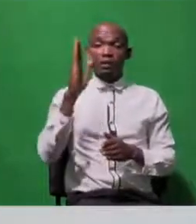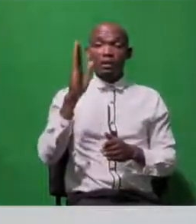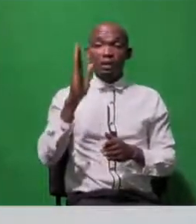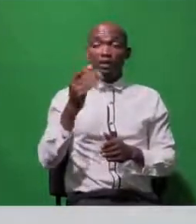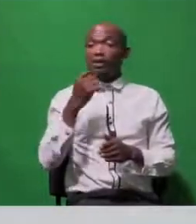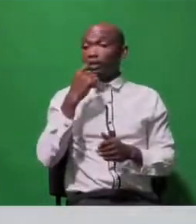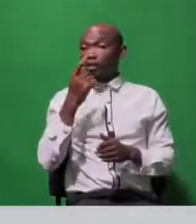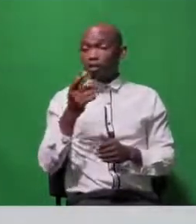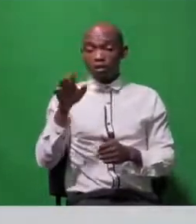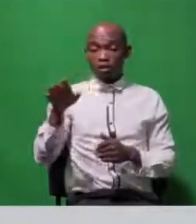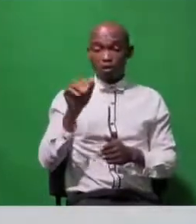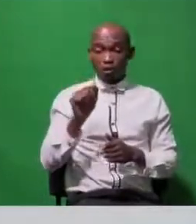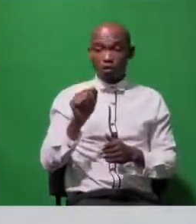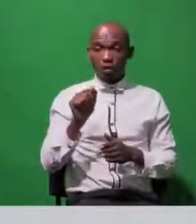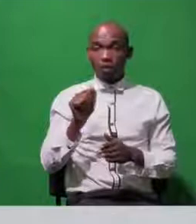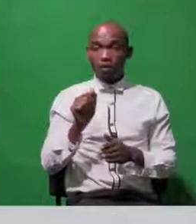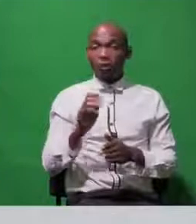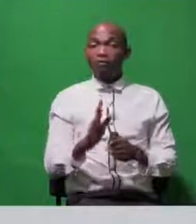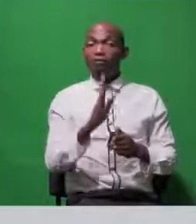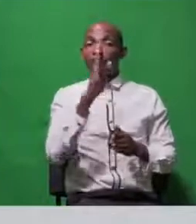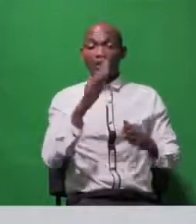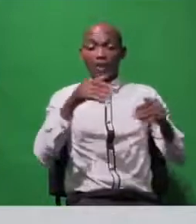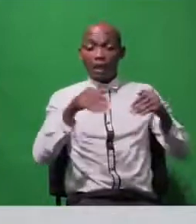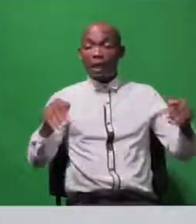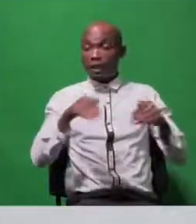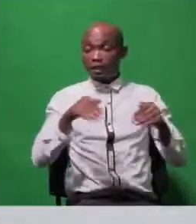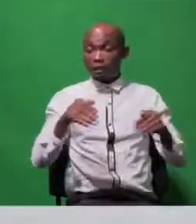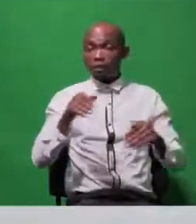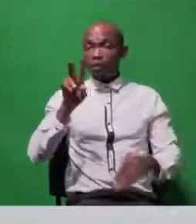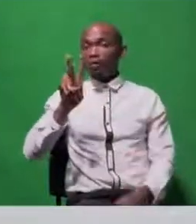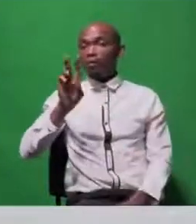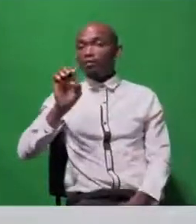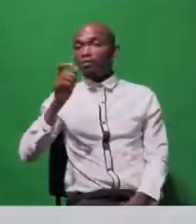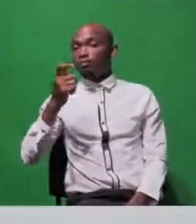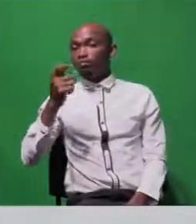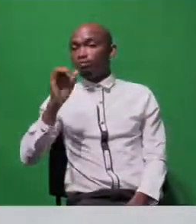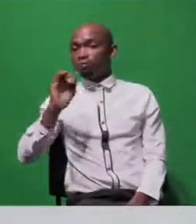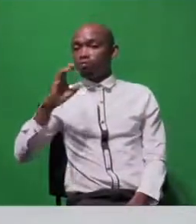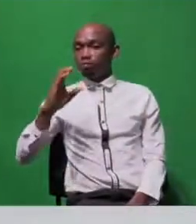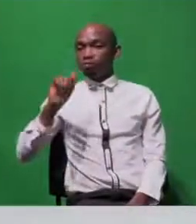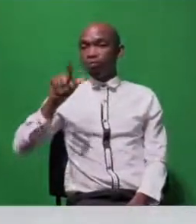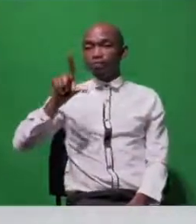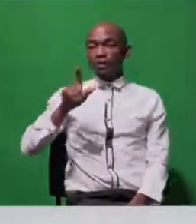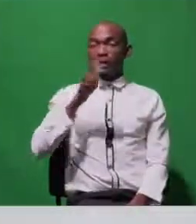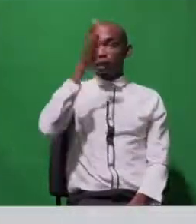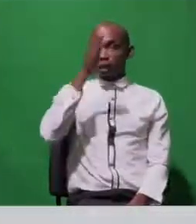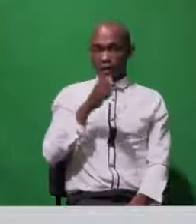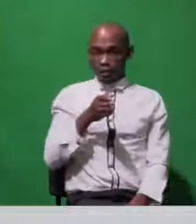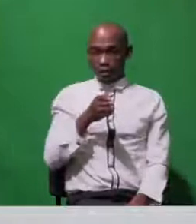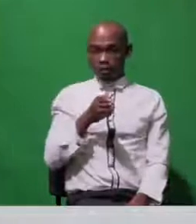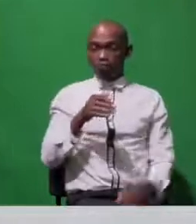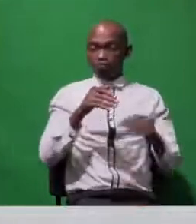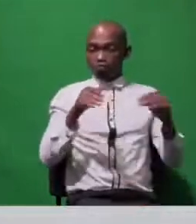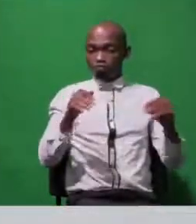lines, the vertical line. And this is a horizontal line. The object, the image. The